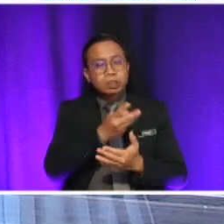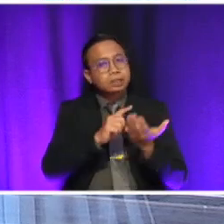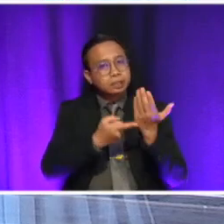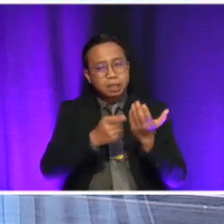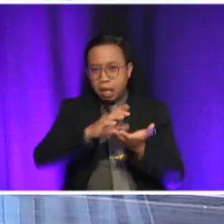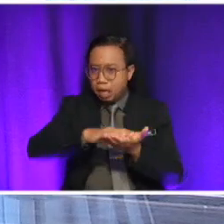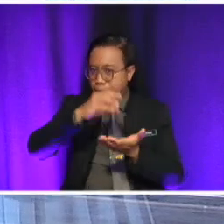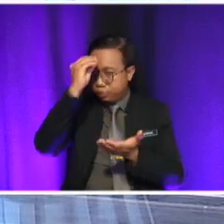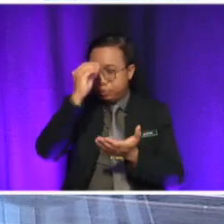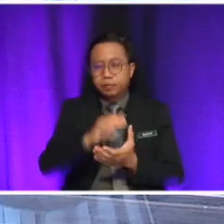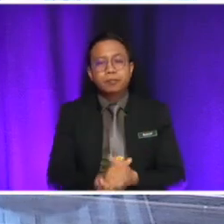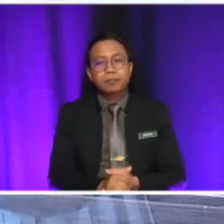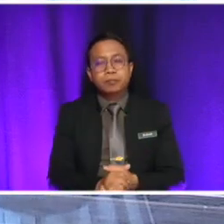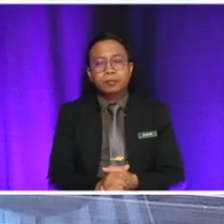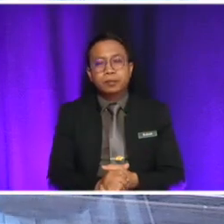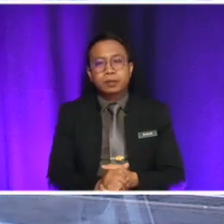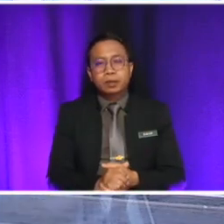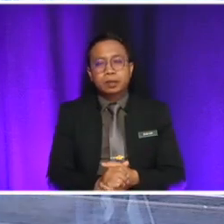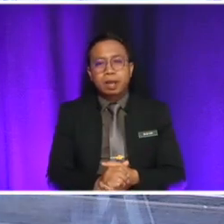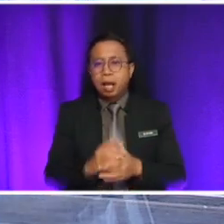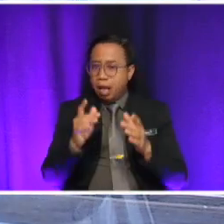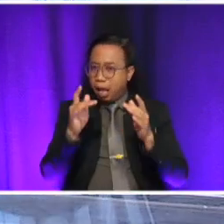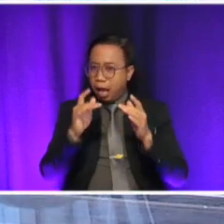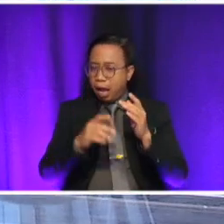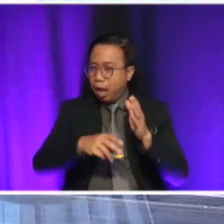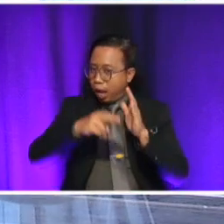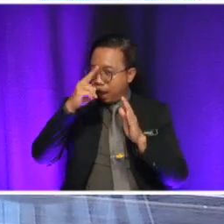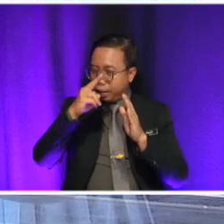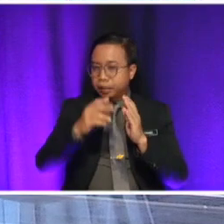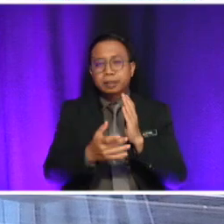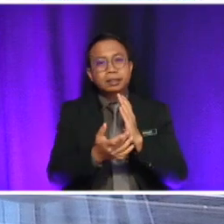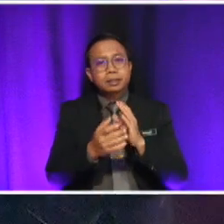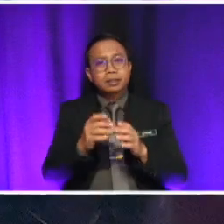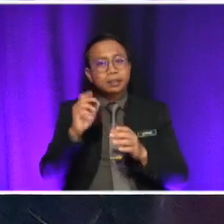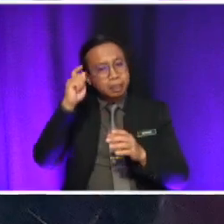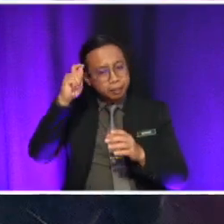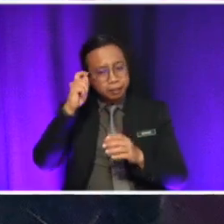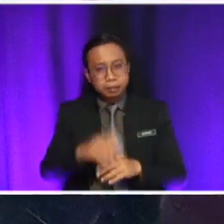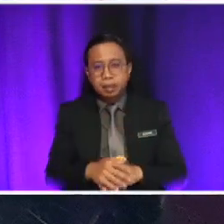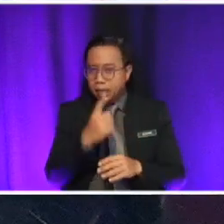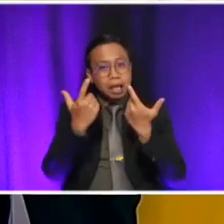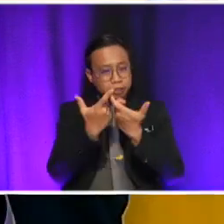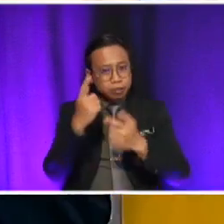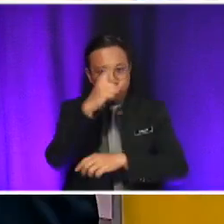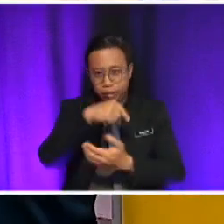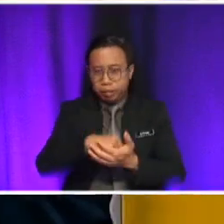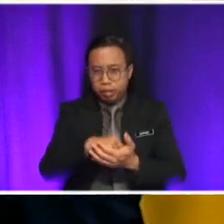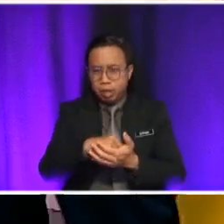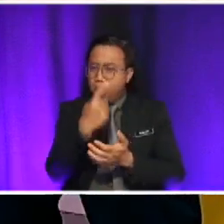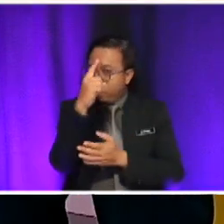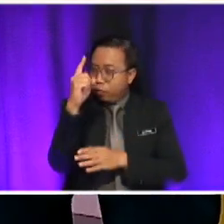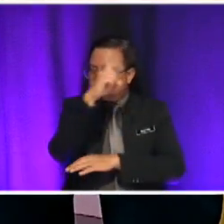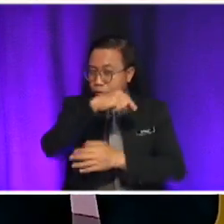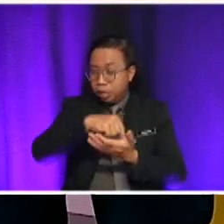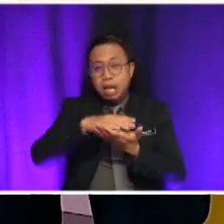today, which is titled High-Tech World Powered by Play? Okay, let us look at our slides. For today's lesson, we are